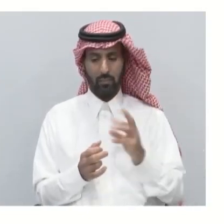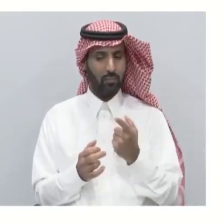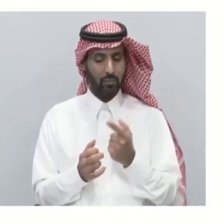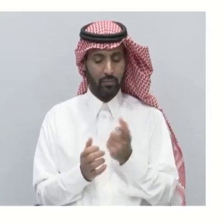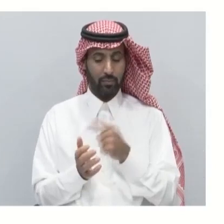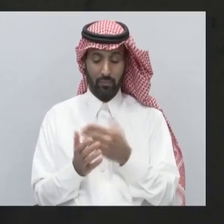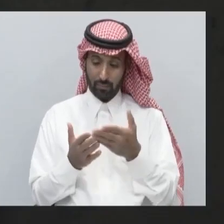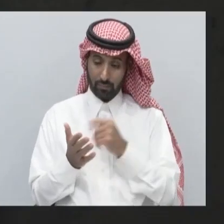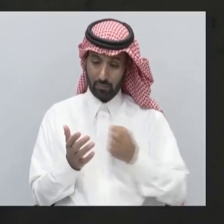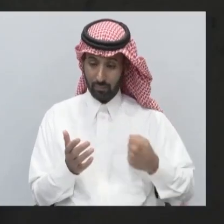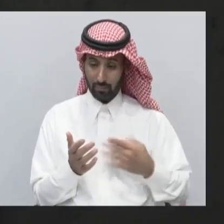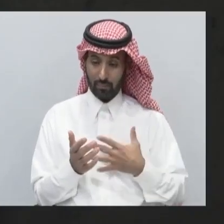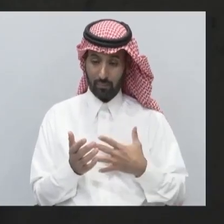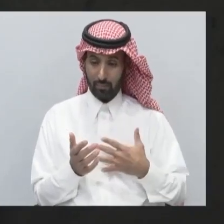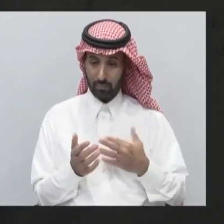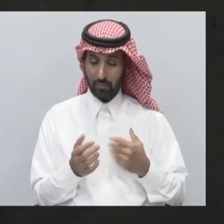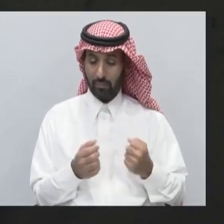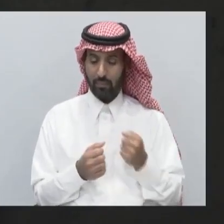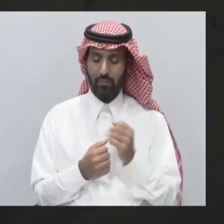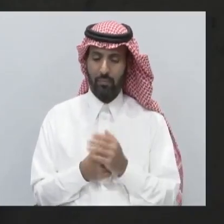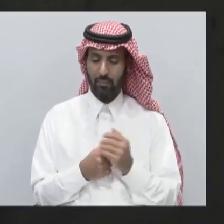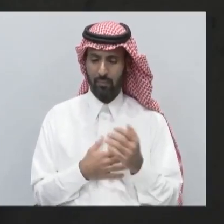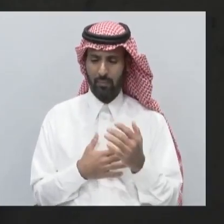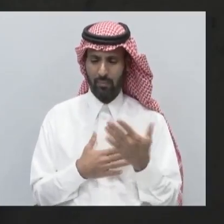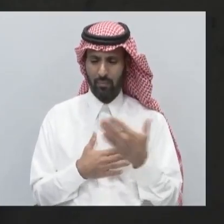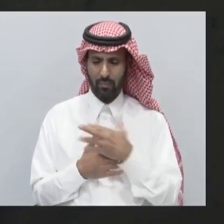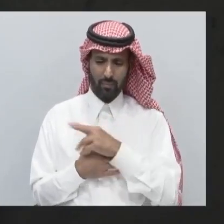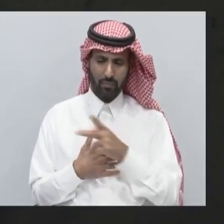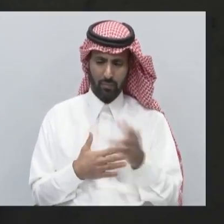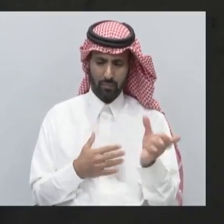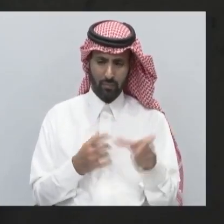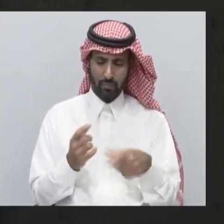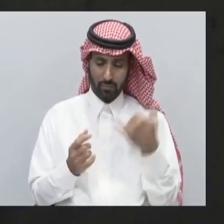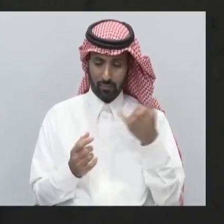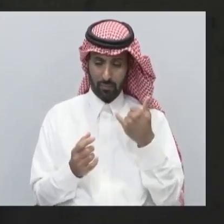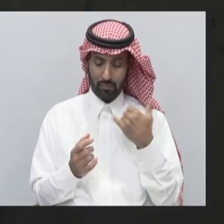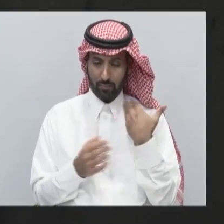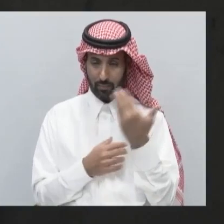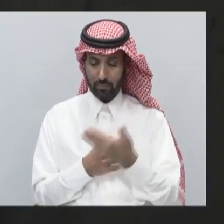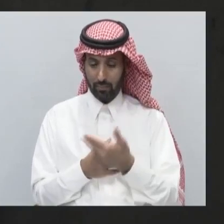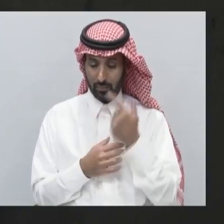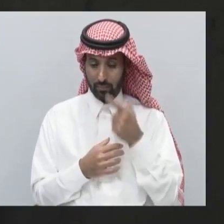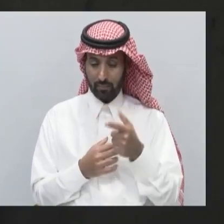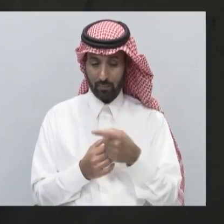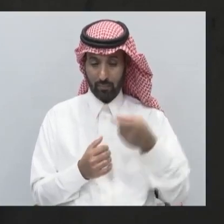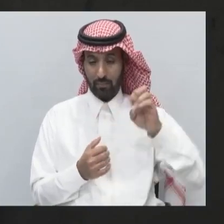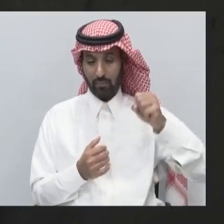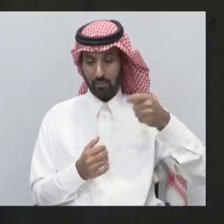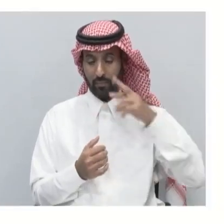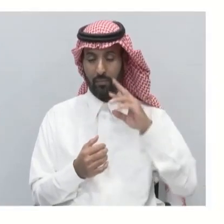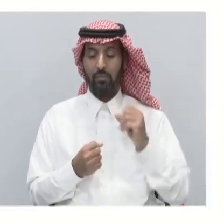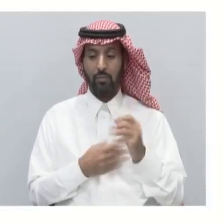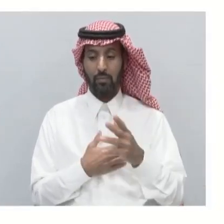last name. Notice here, this is one very important difference between them. You will use the last